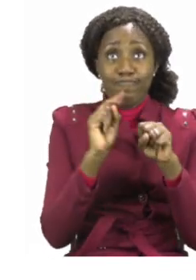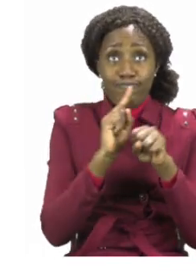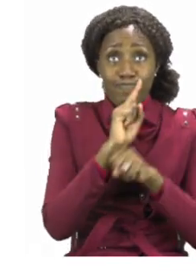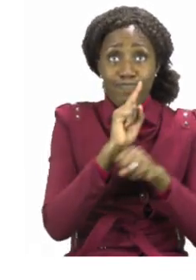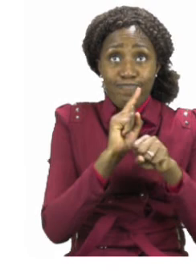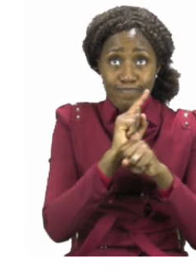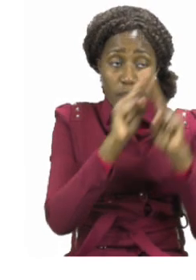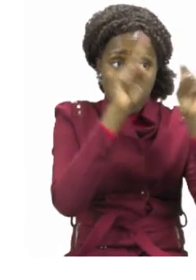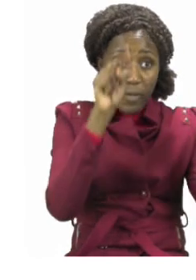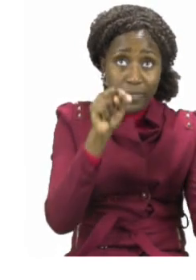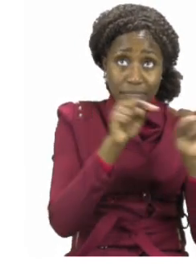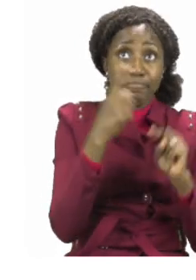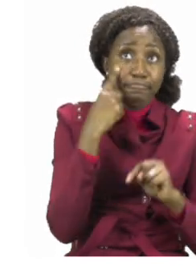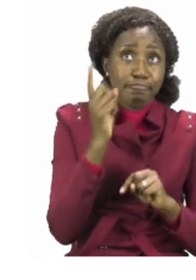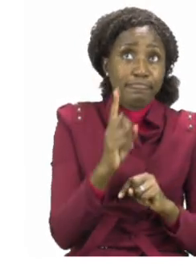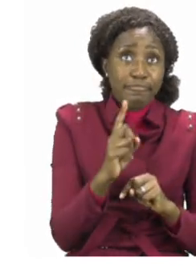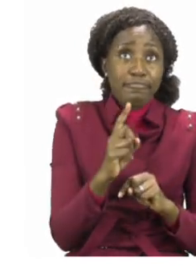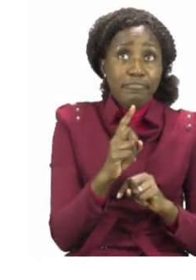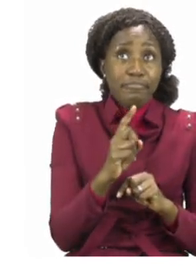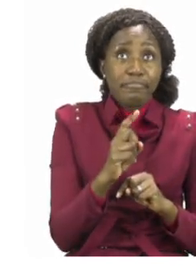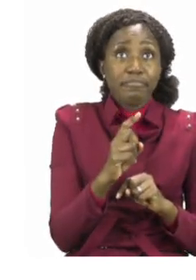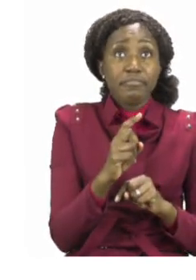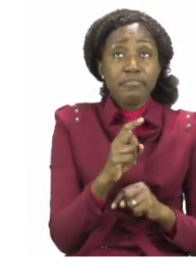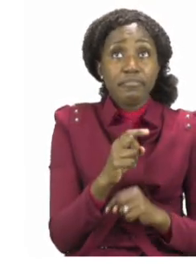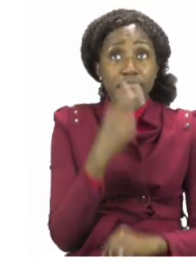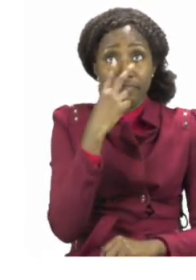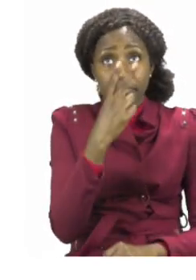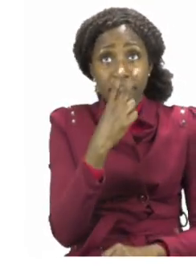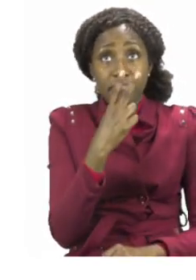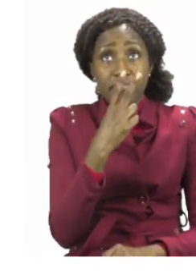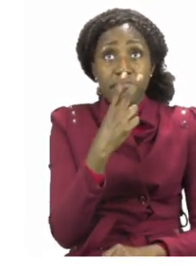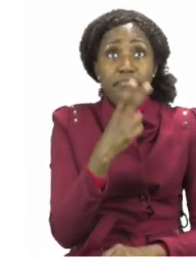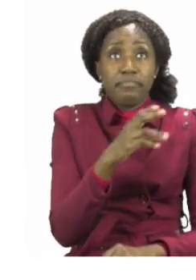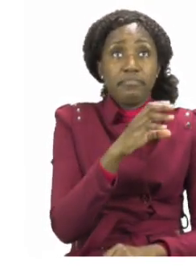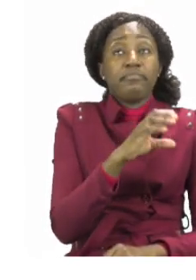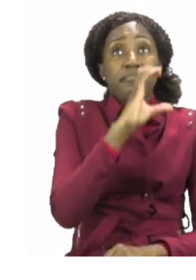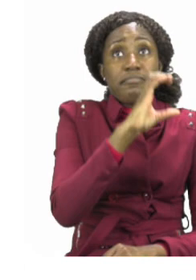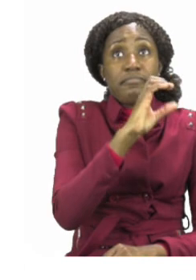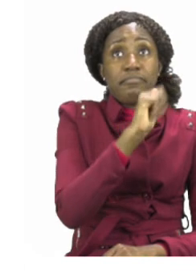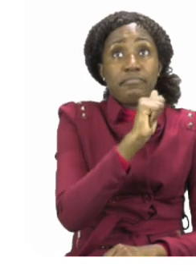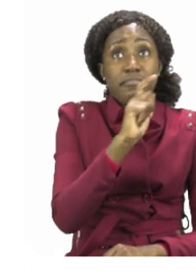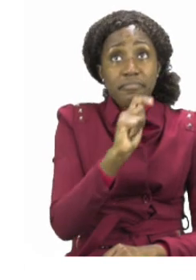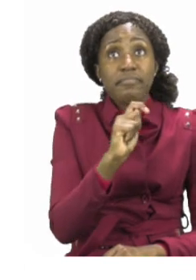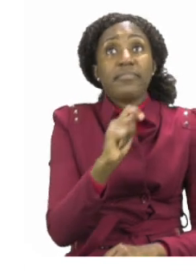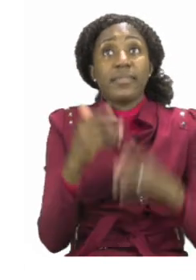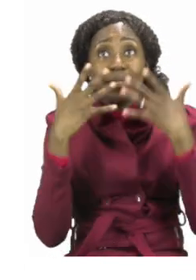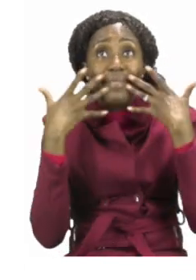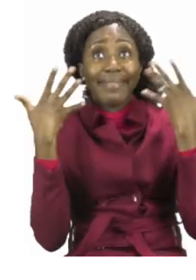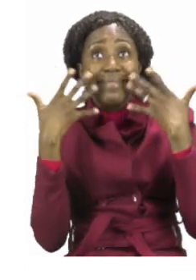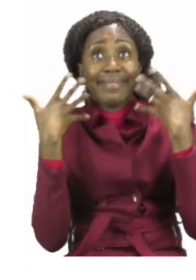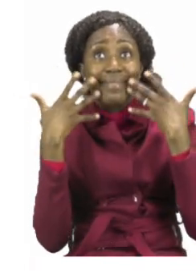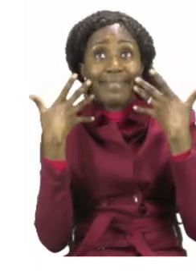first picture. There I see a picture of a